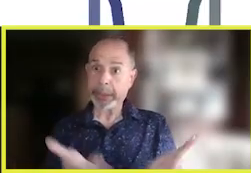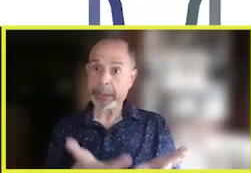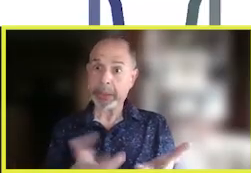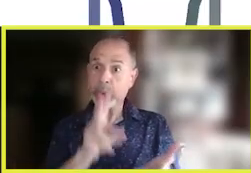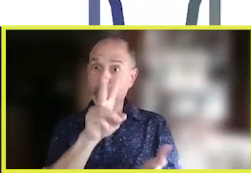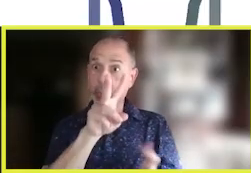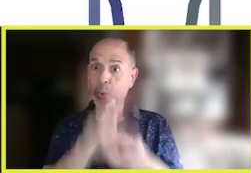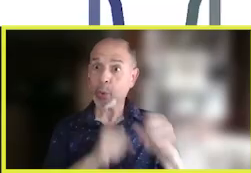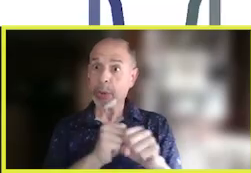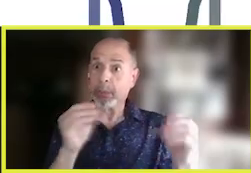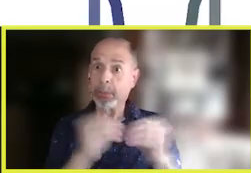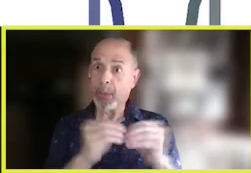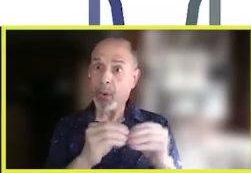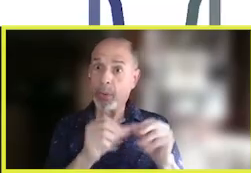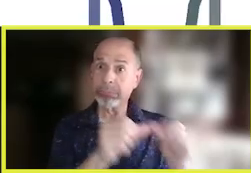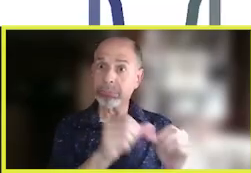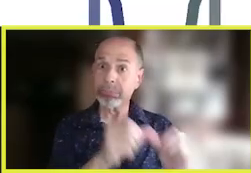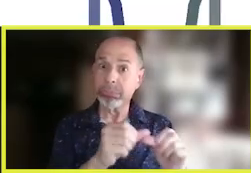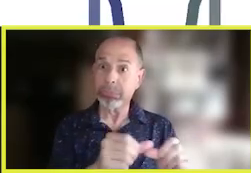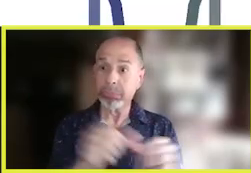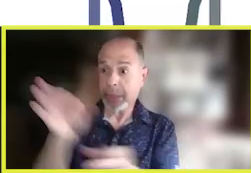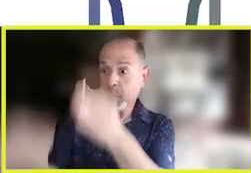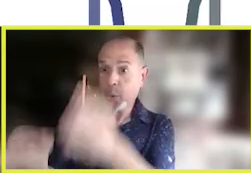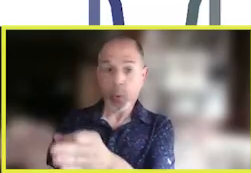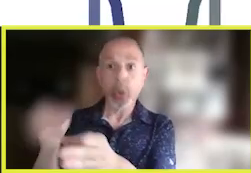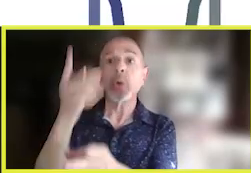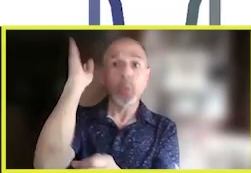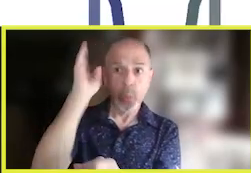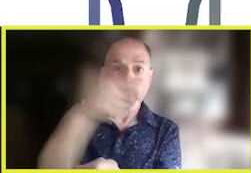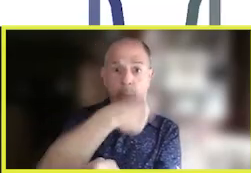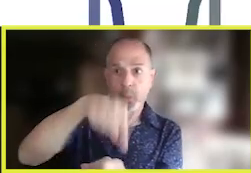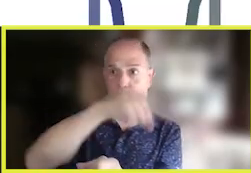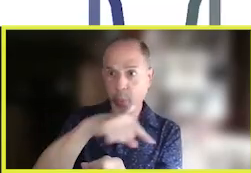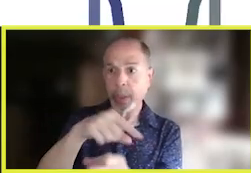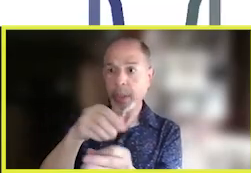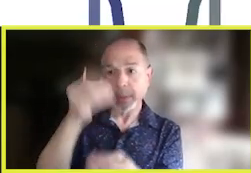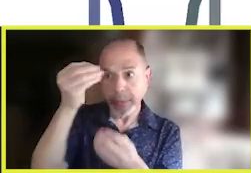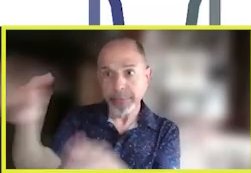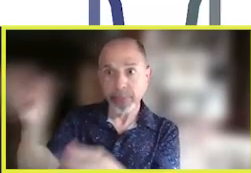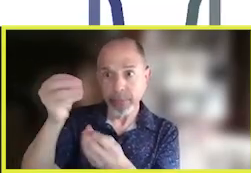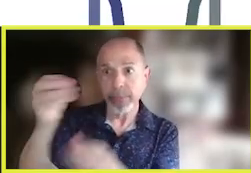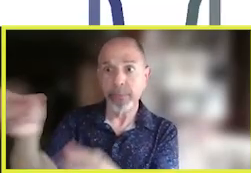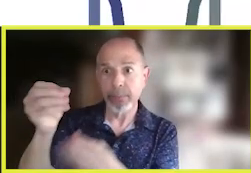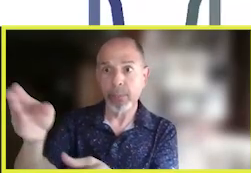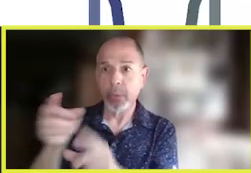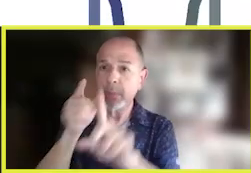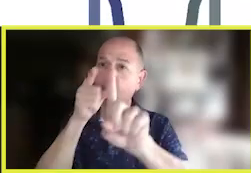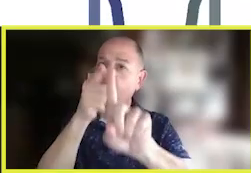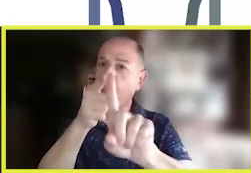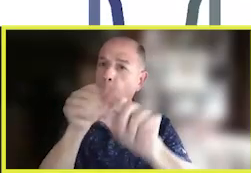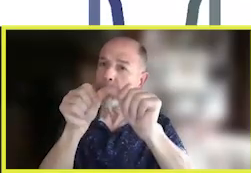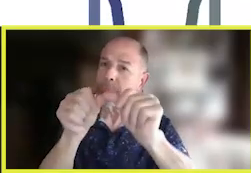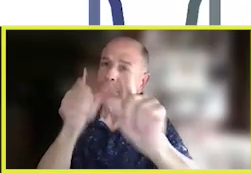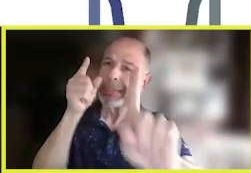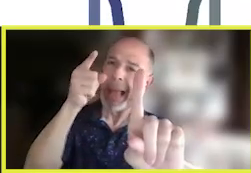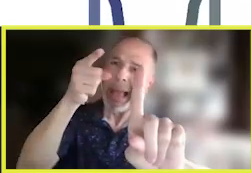have that, which can be a good thing to help us make sure that we stay on track. Our focus for the